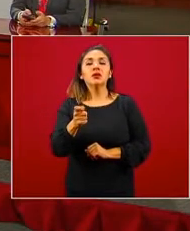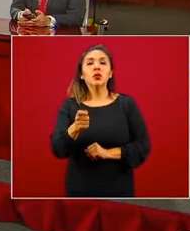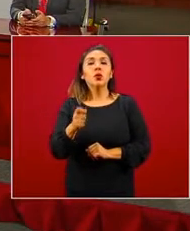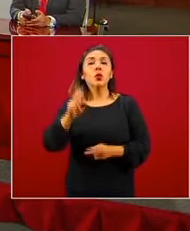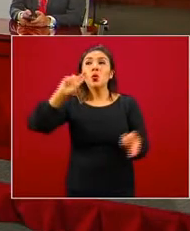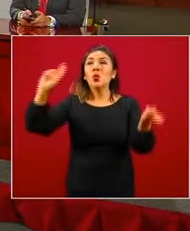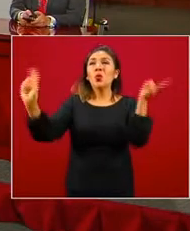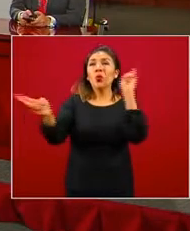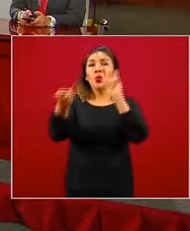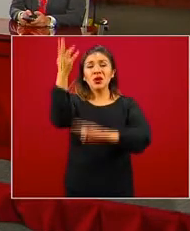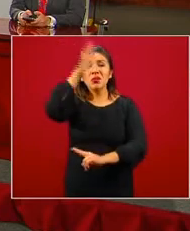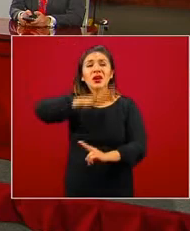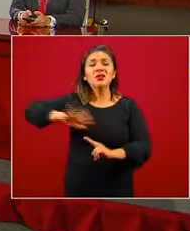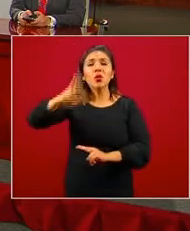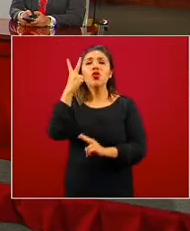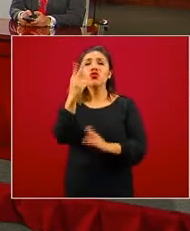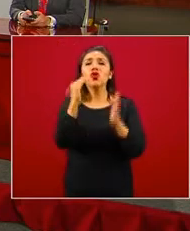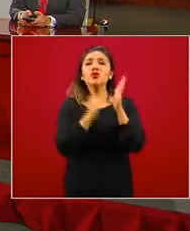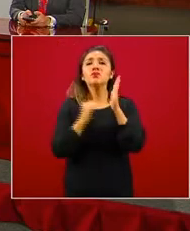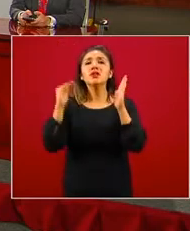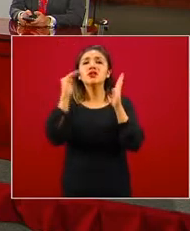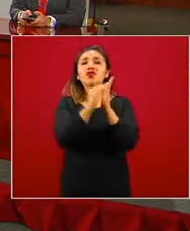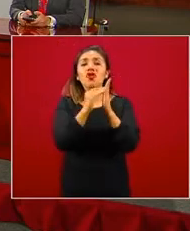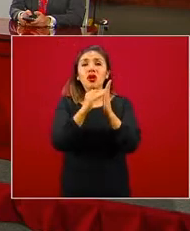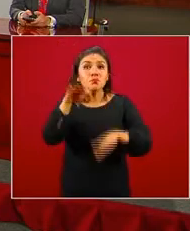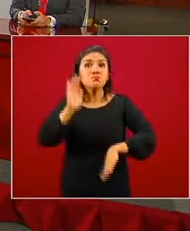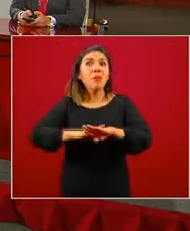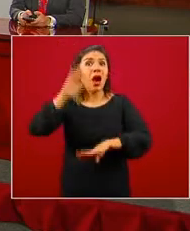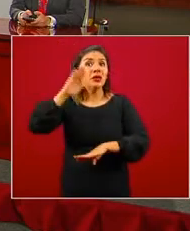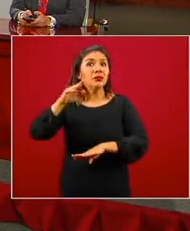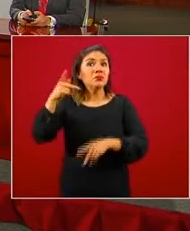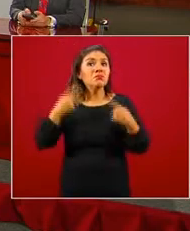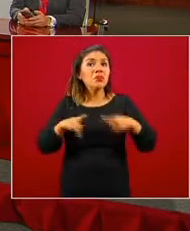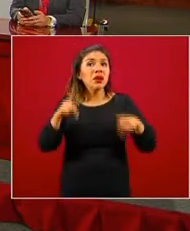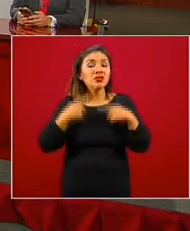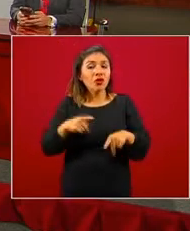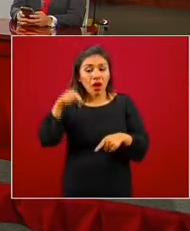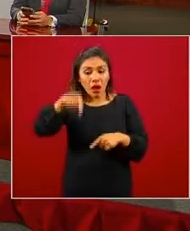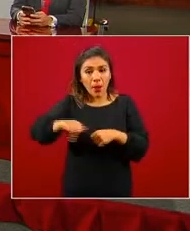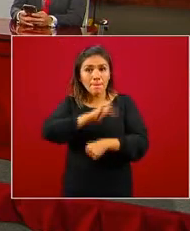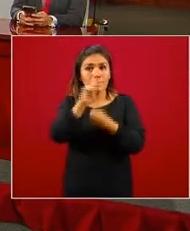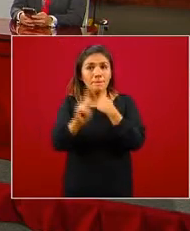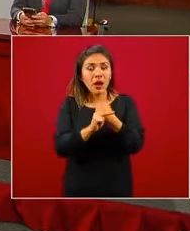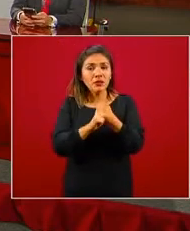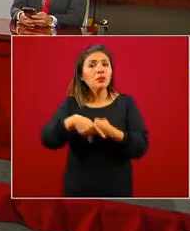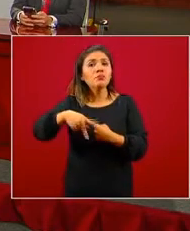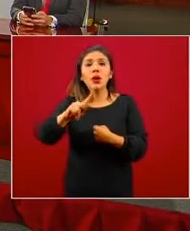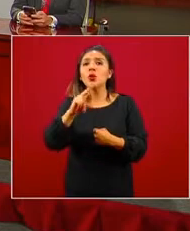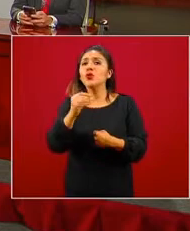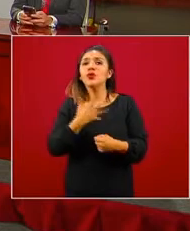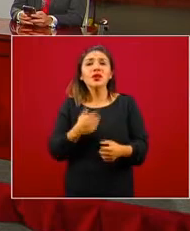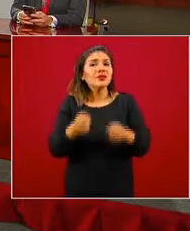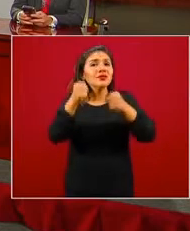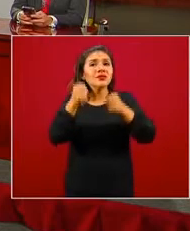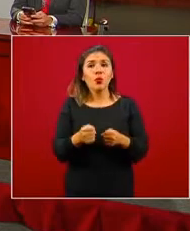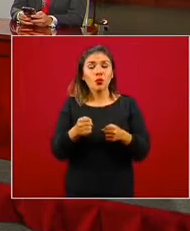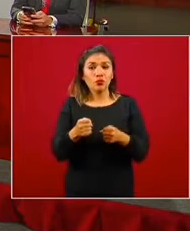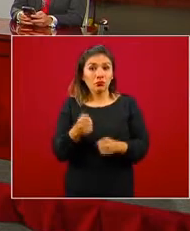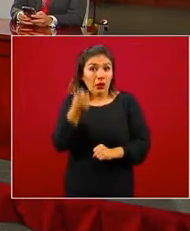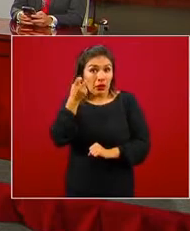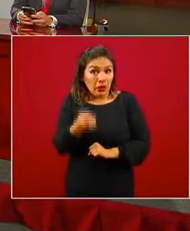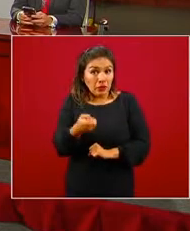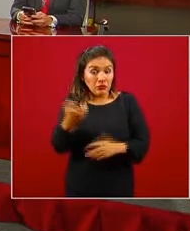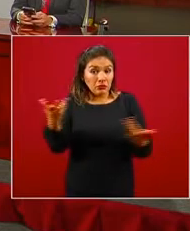Unfortunately, we have more than 2 million people in our country who are